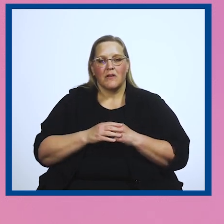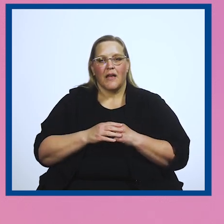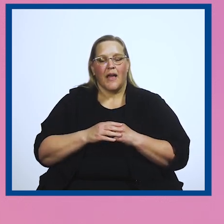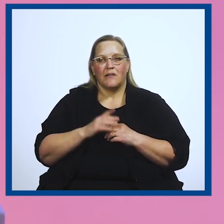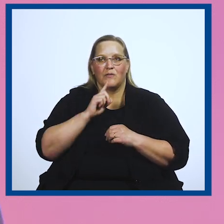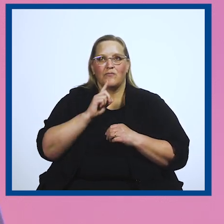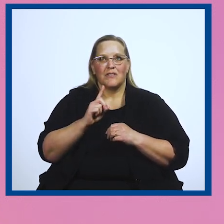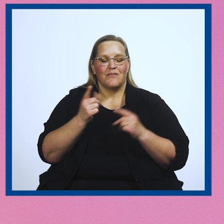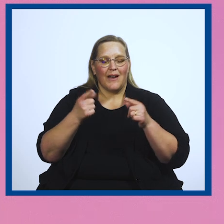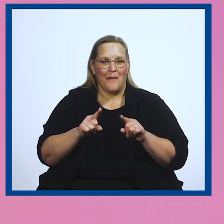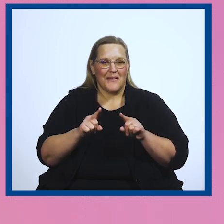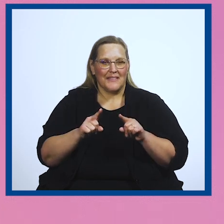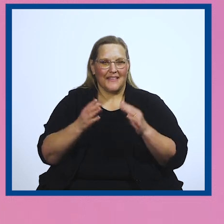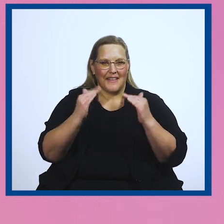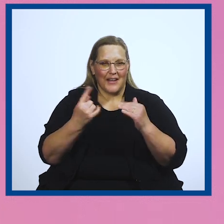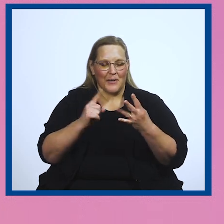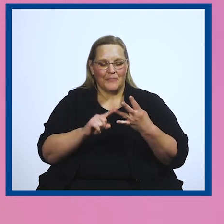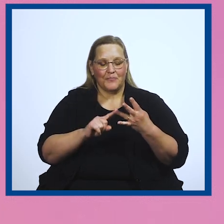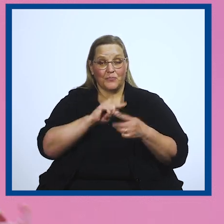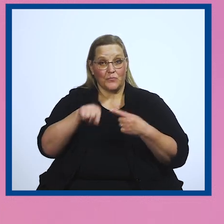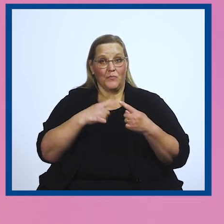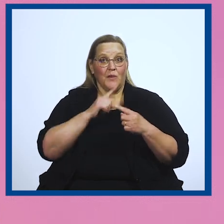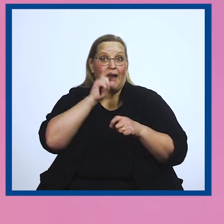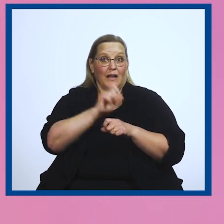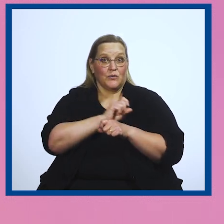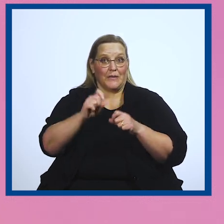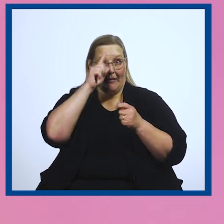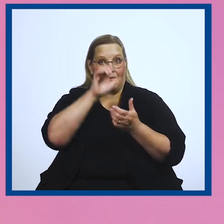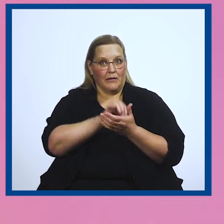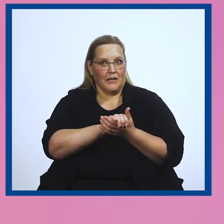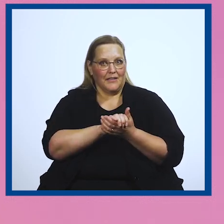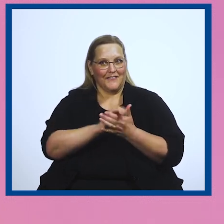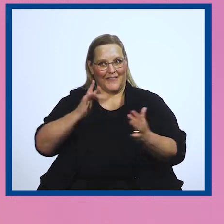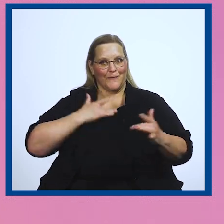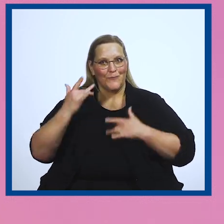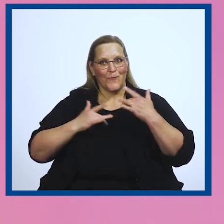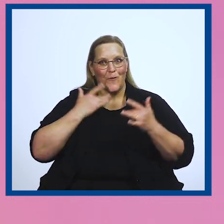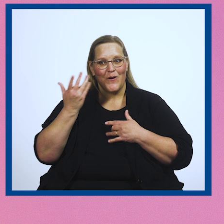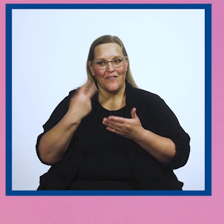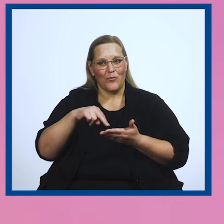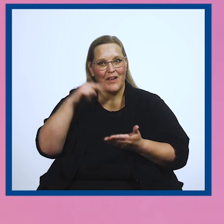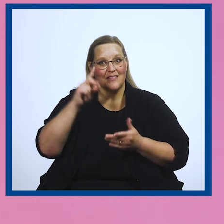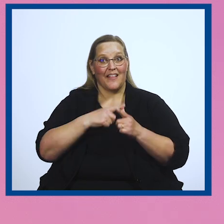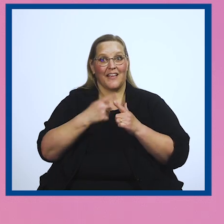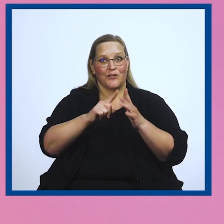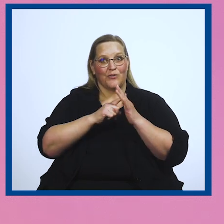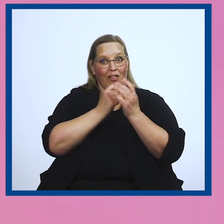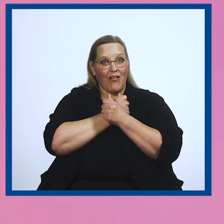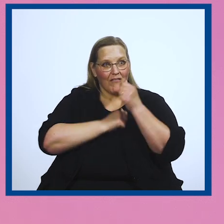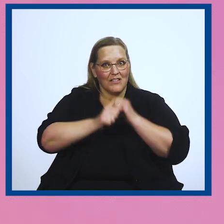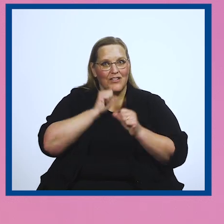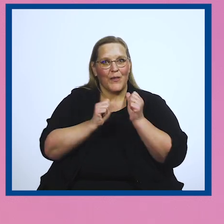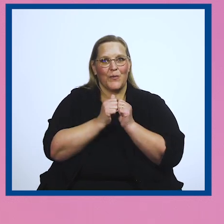this is what happens. Here's the next one to fall. Once you actually believe in the joy of the resurrection, you start loving each other with